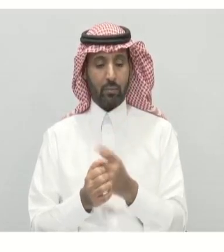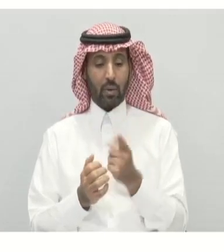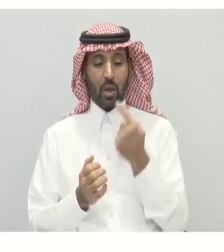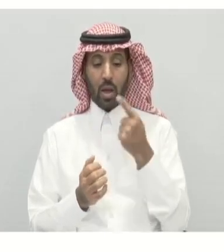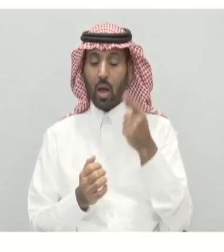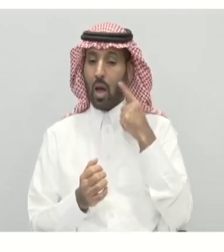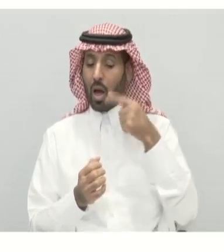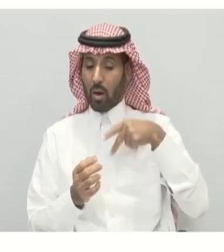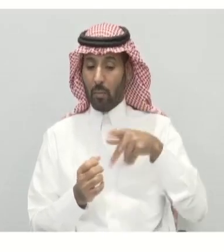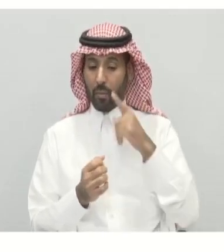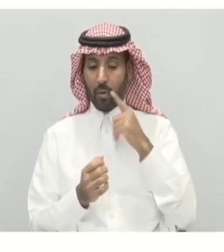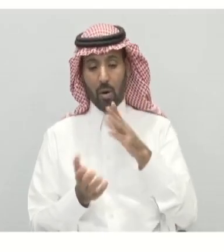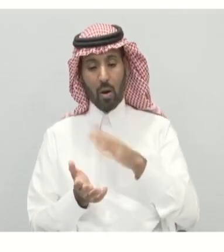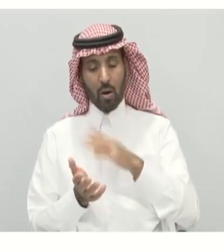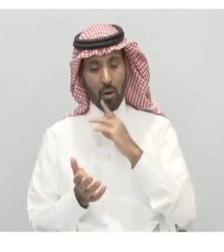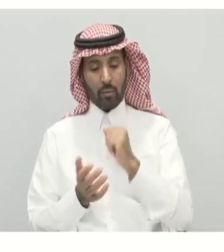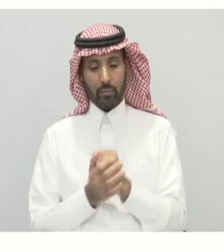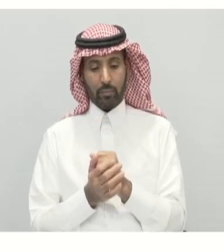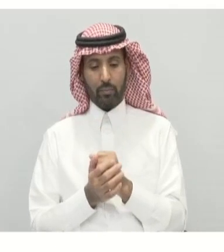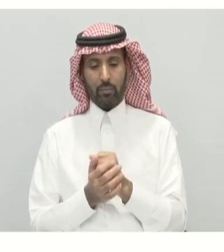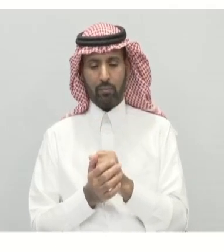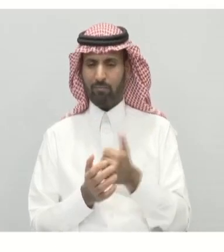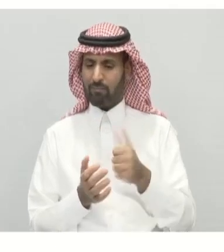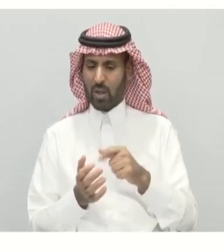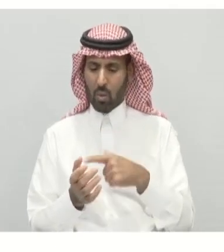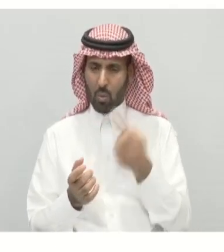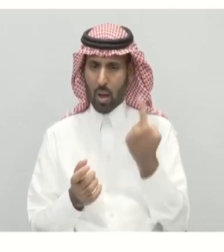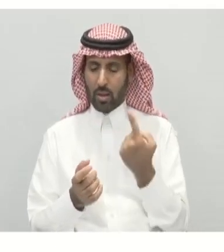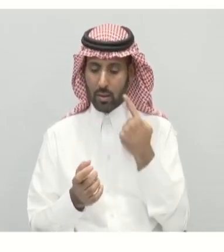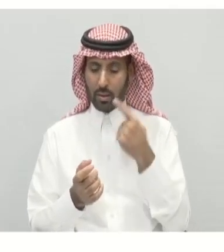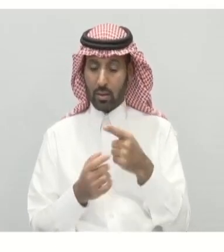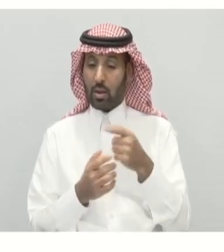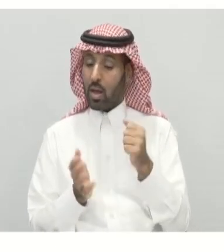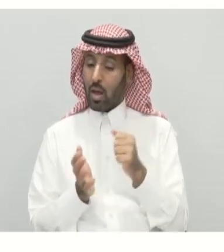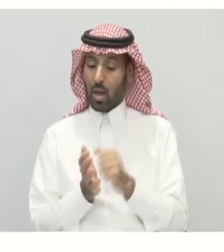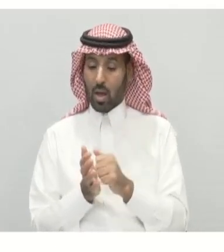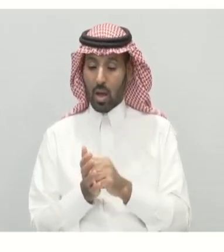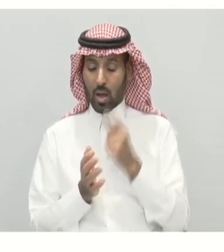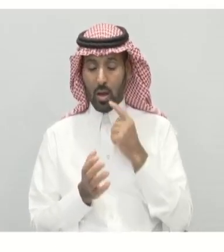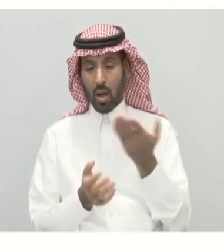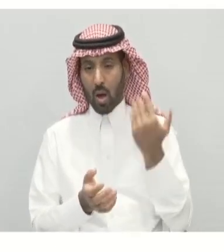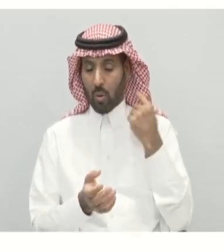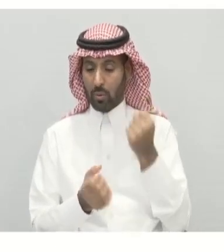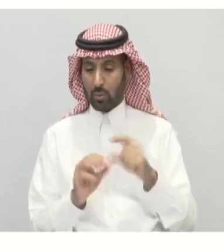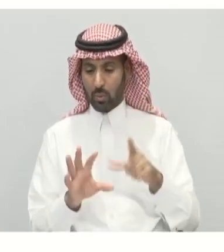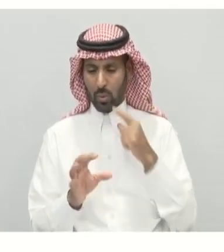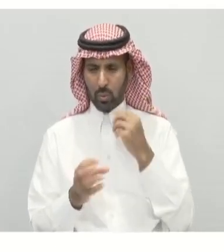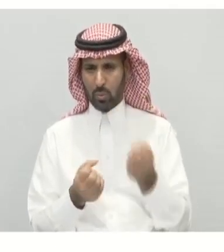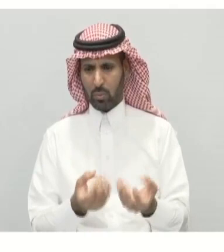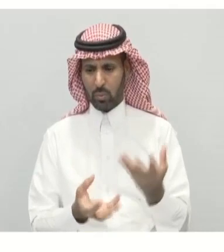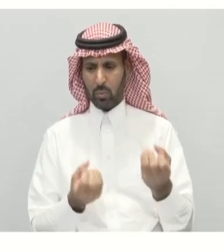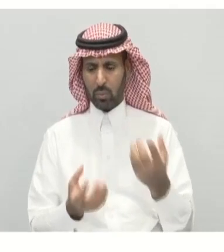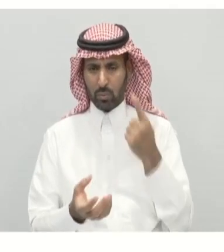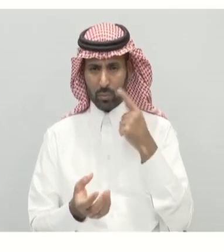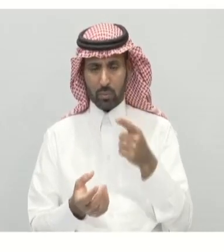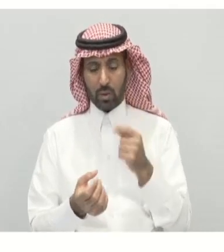I've only passed out one time in my life. The house burned down last week. I